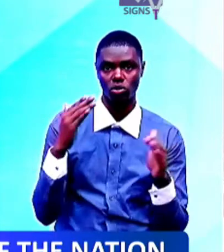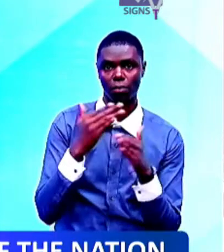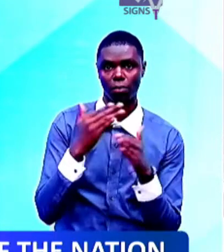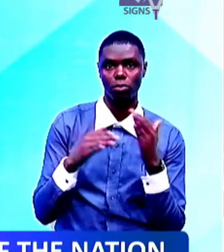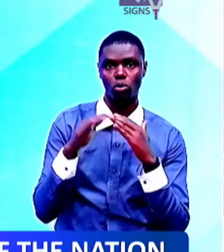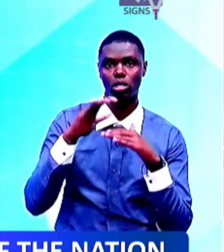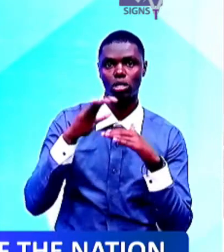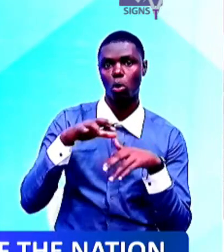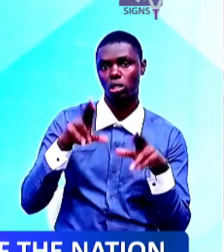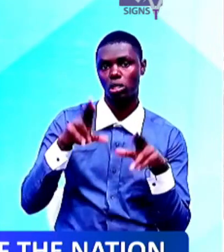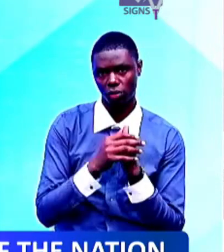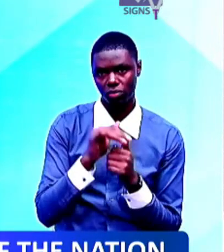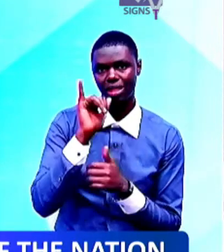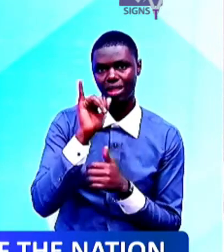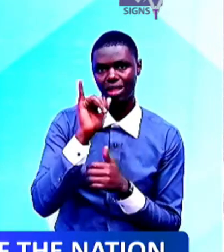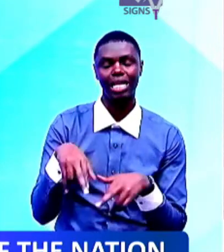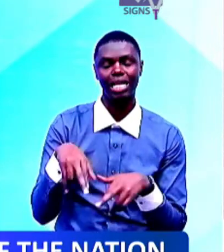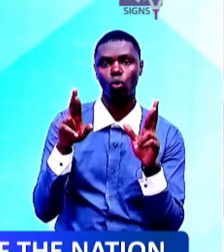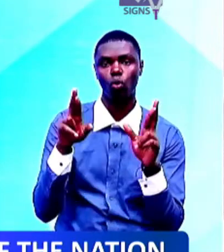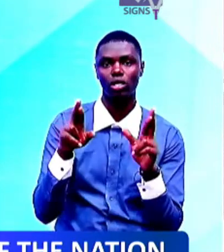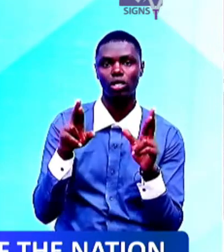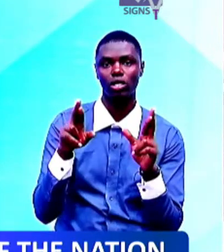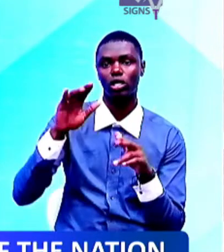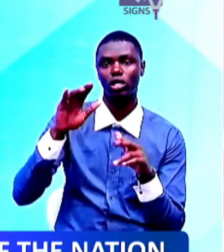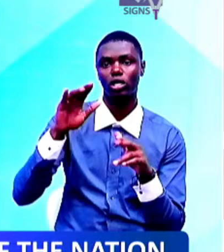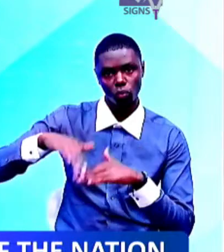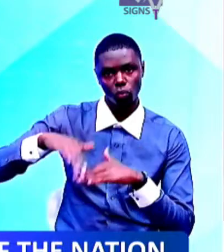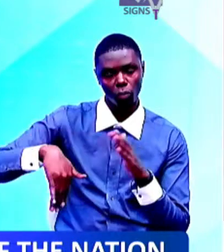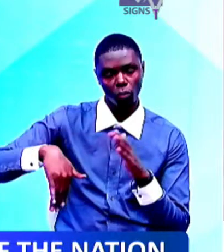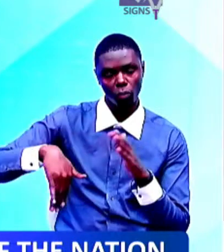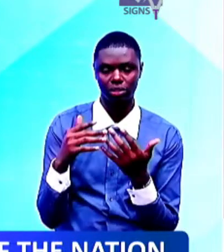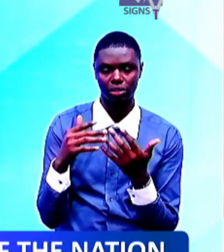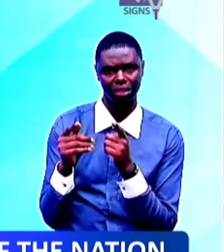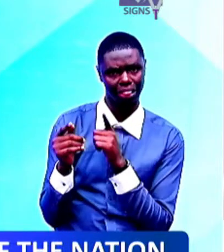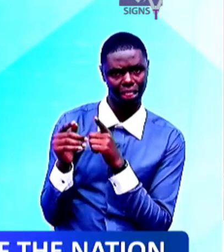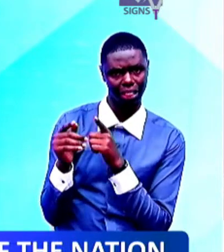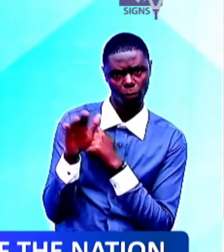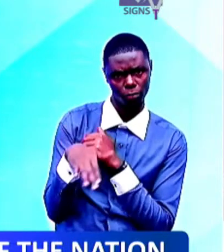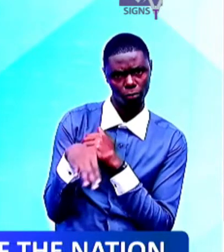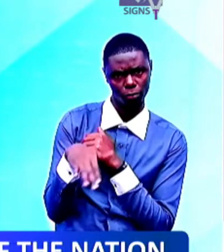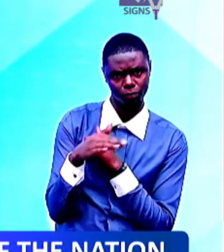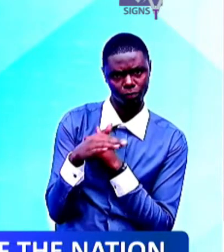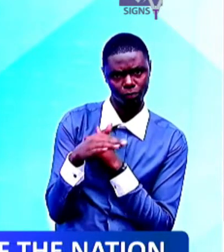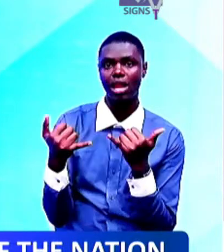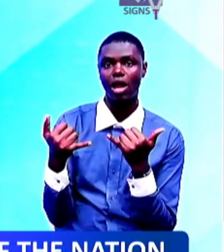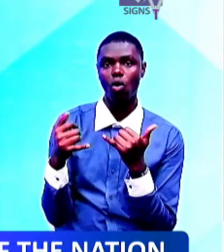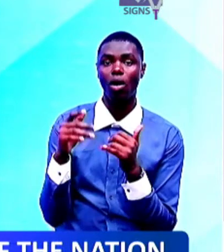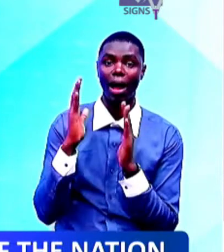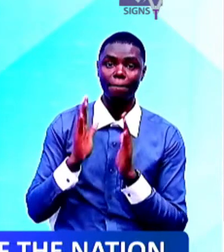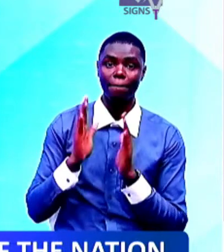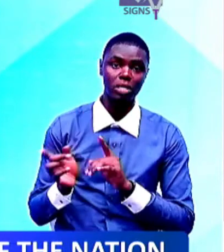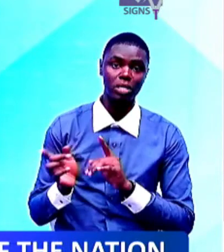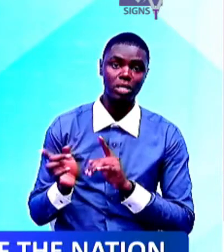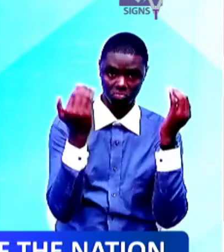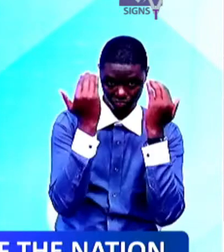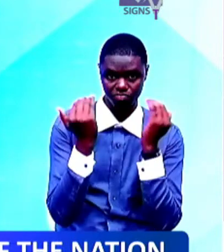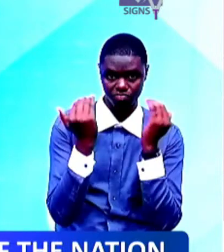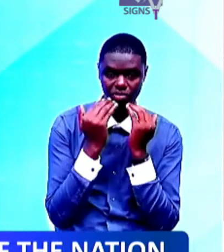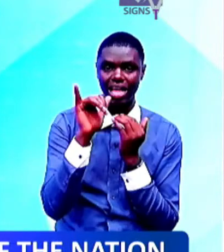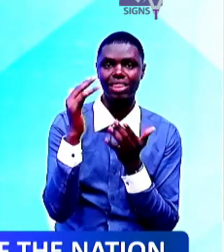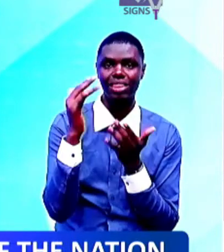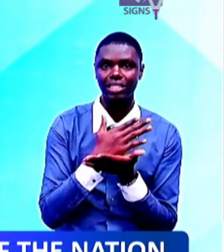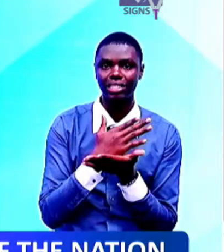road. That road going to Bomas when you're coming from Galleria, Ukienda hivi. Now, the guy went to court, and that section